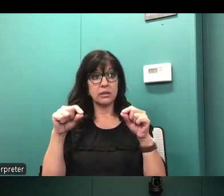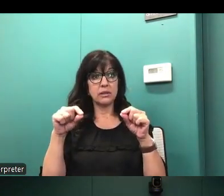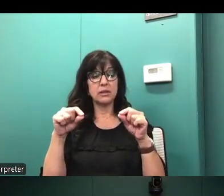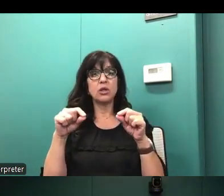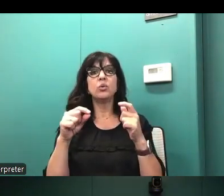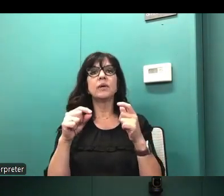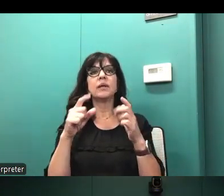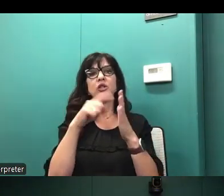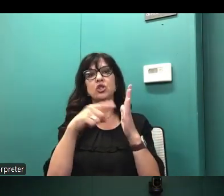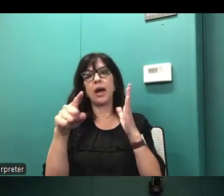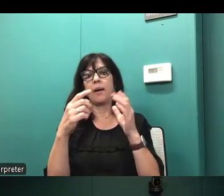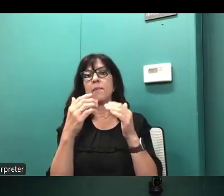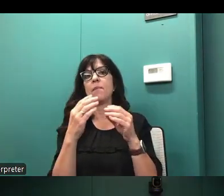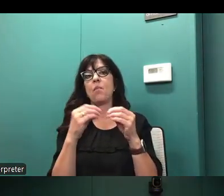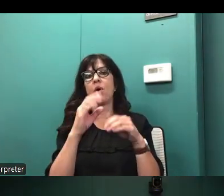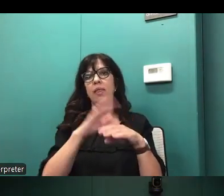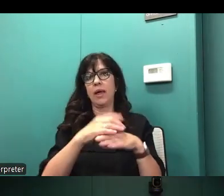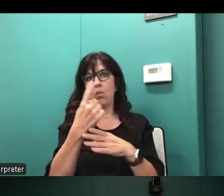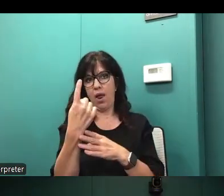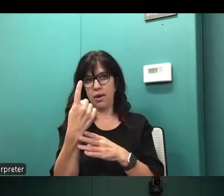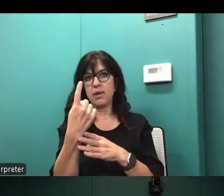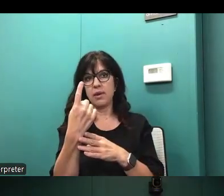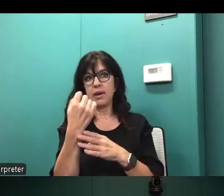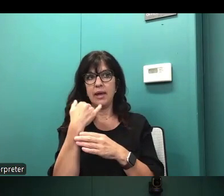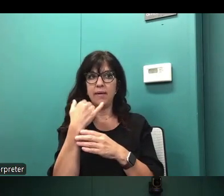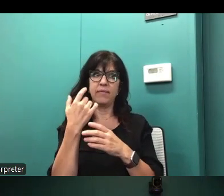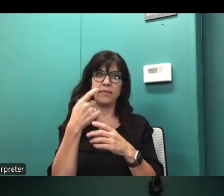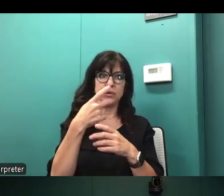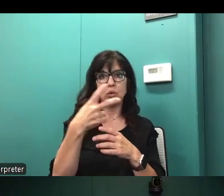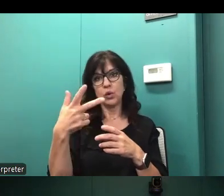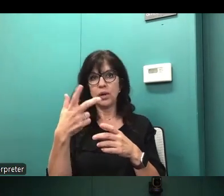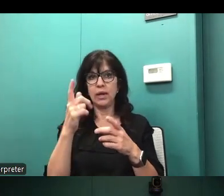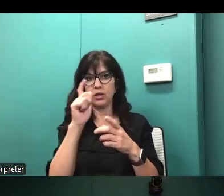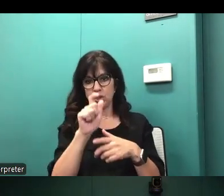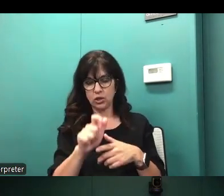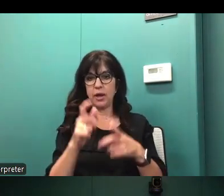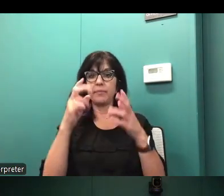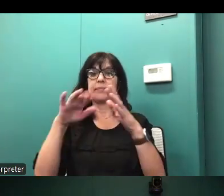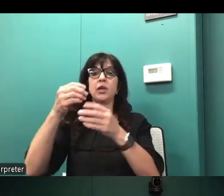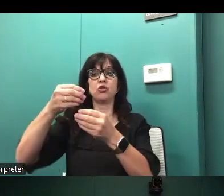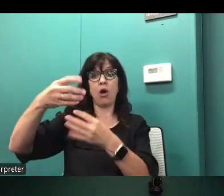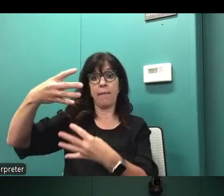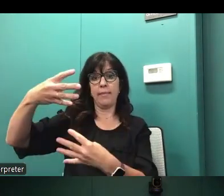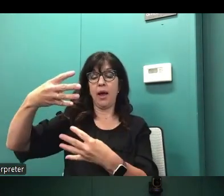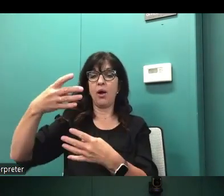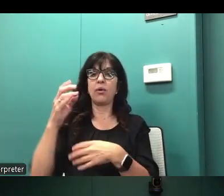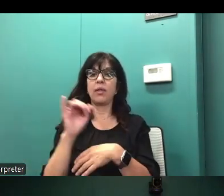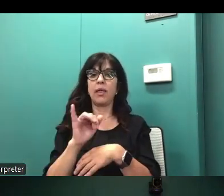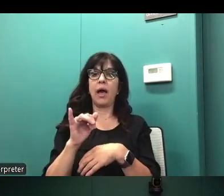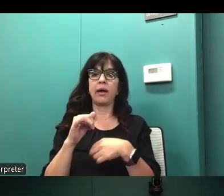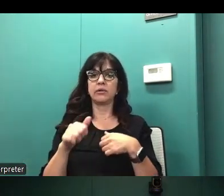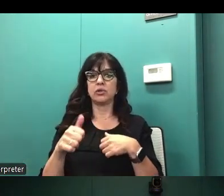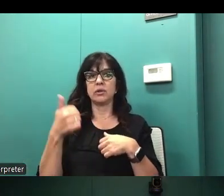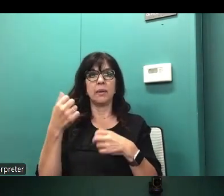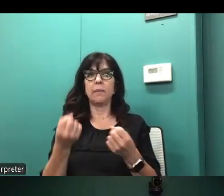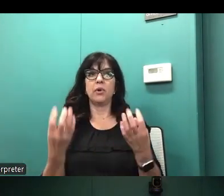can check more than one. So if more than one applies, they can select everything. Drop down, this would just be like, to me,